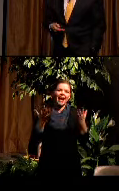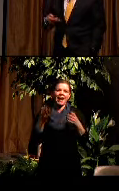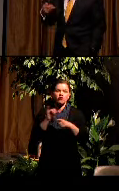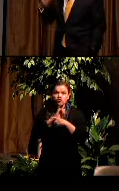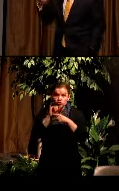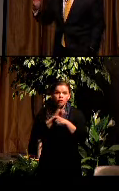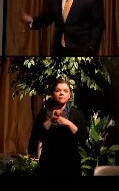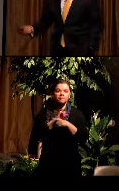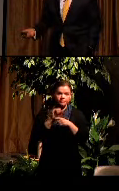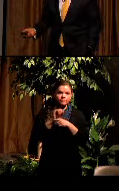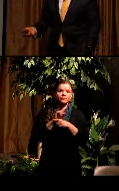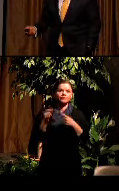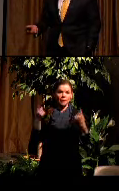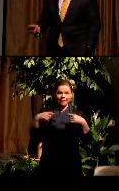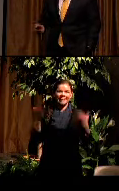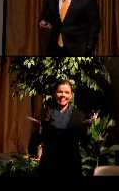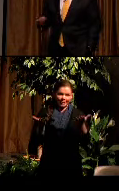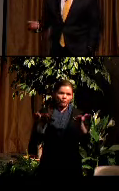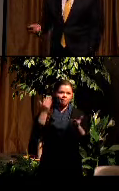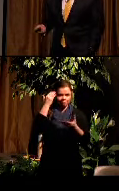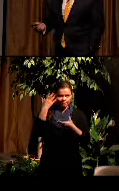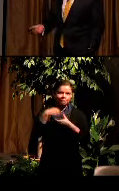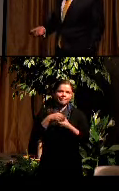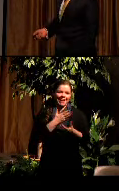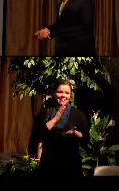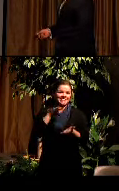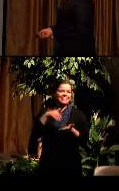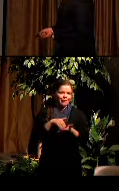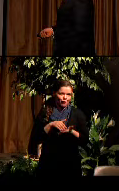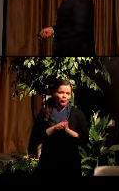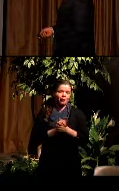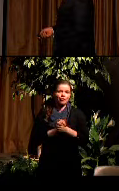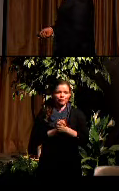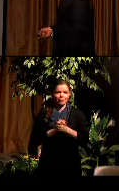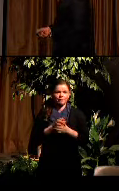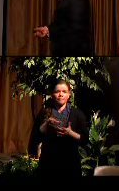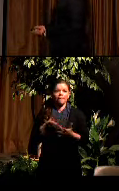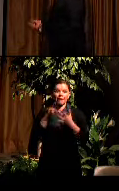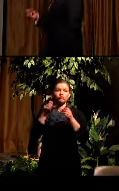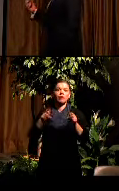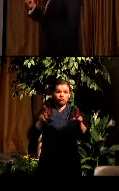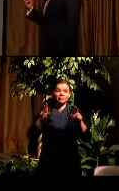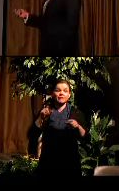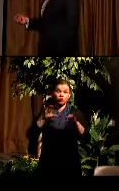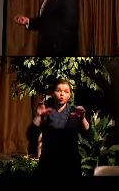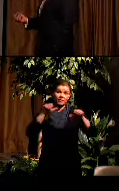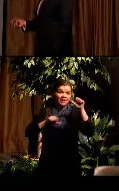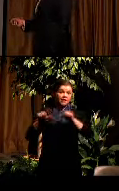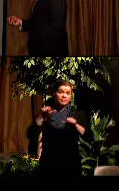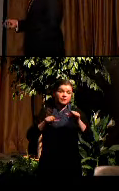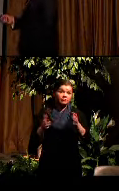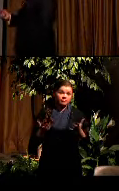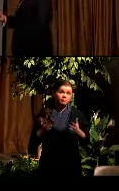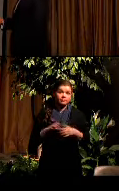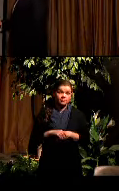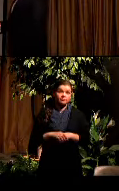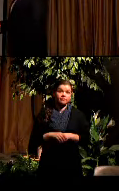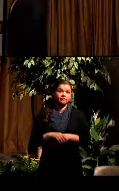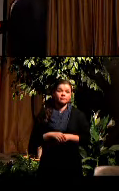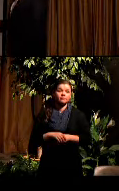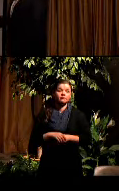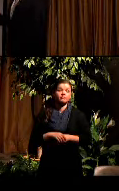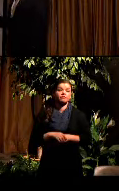Bird Center that have unique opportunities to conduct some first-rate science. And we take increasing public awareness